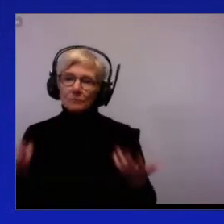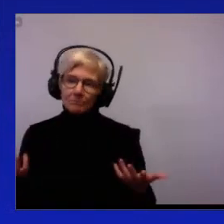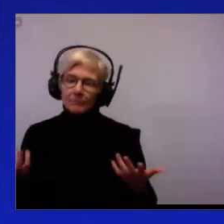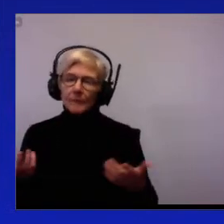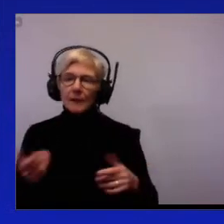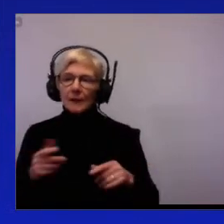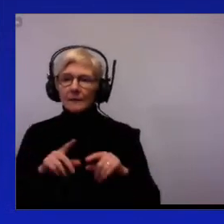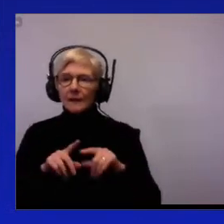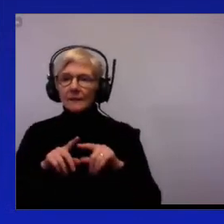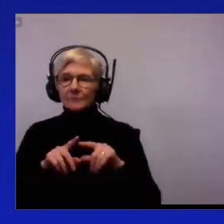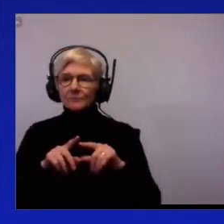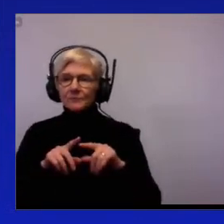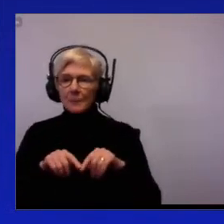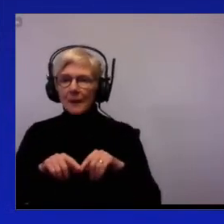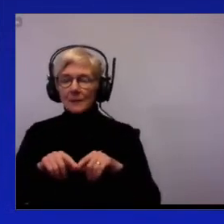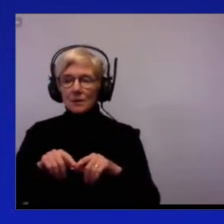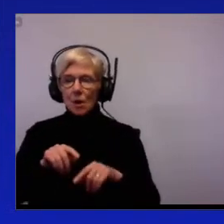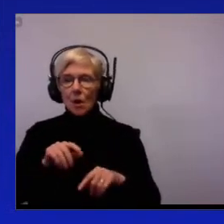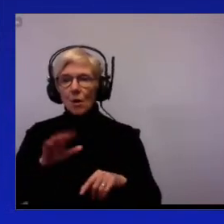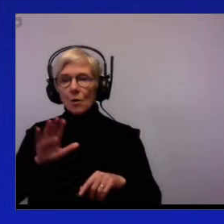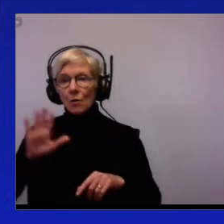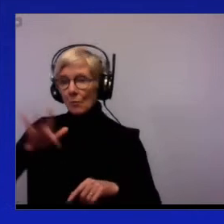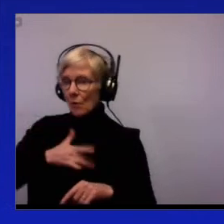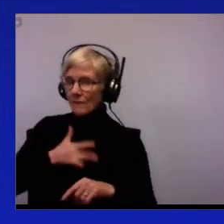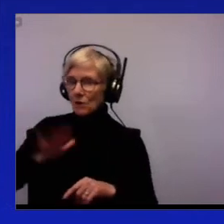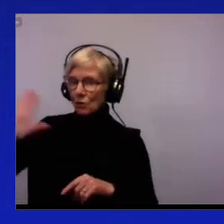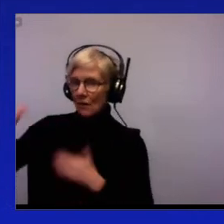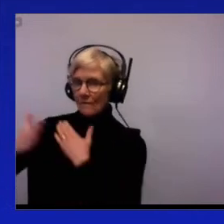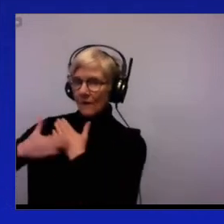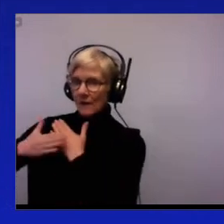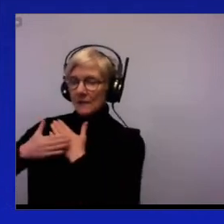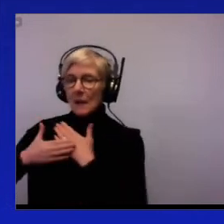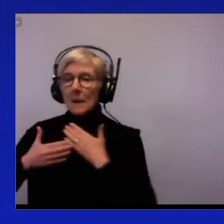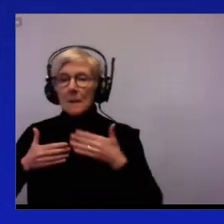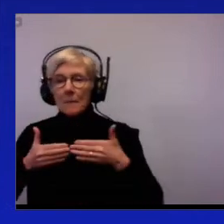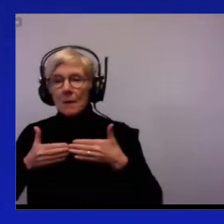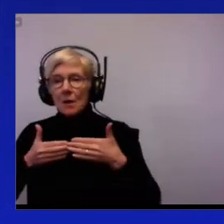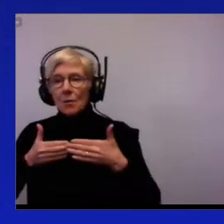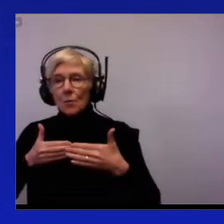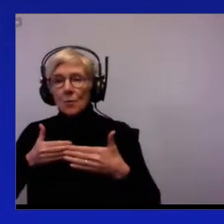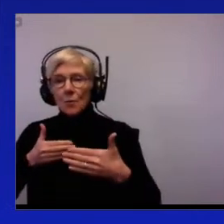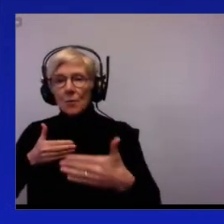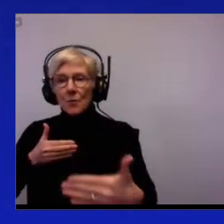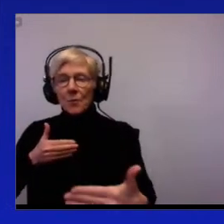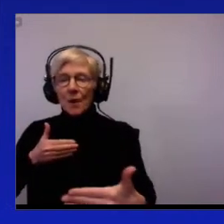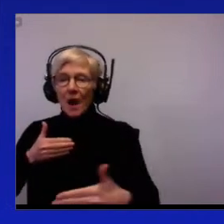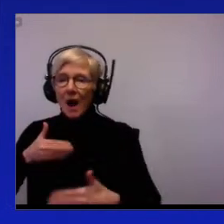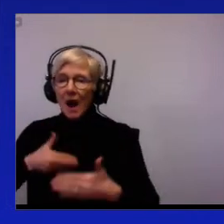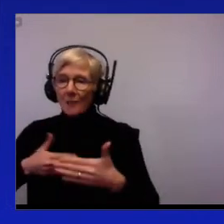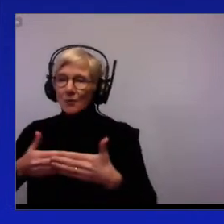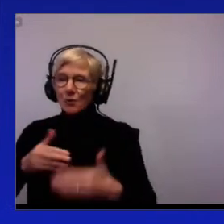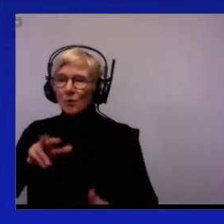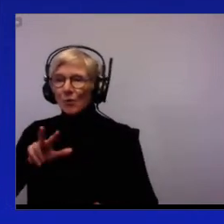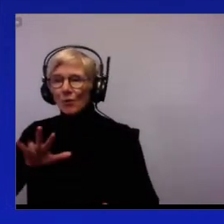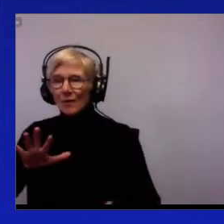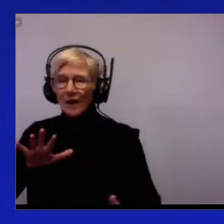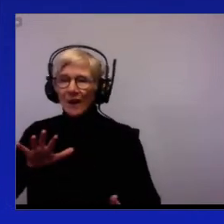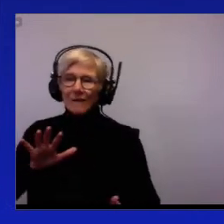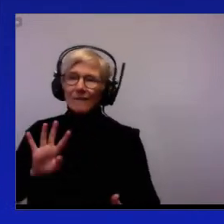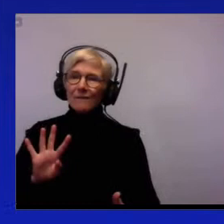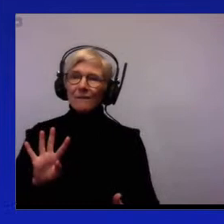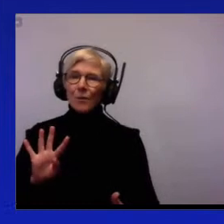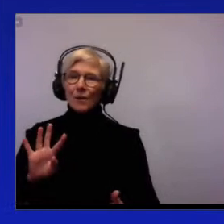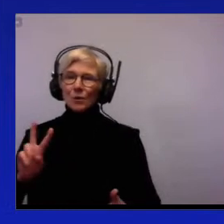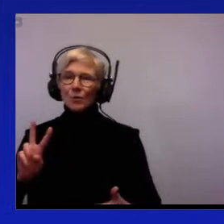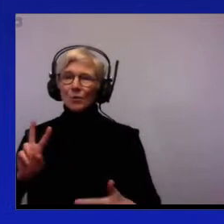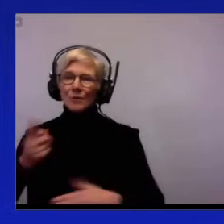the expert advice we're going to get from the province, but it may go to 35 or up to the 42-day limit. So that work's being done. We talked to you